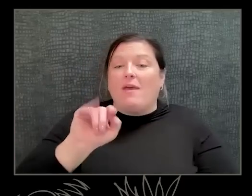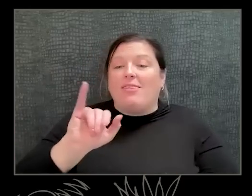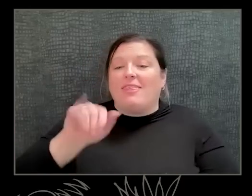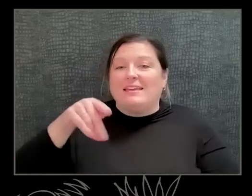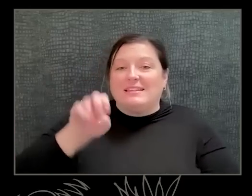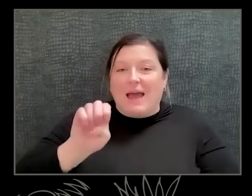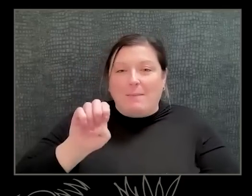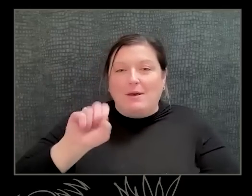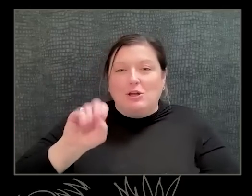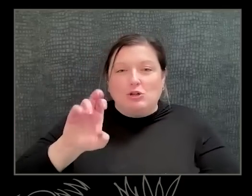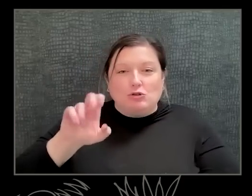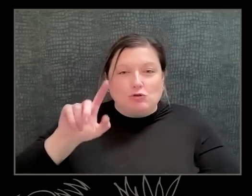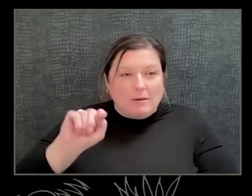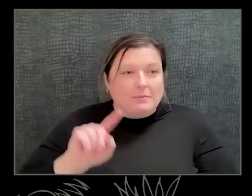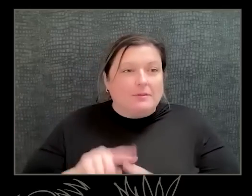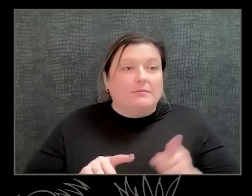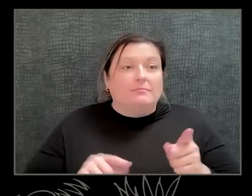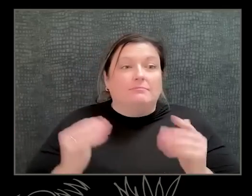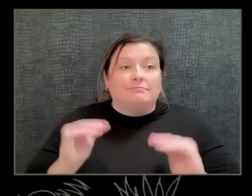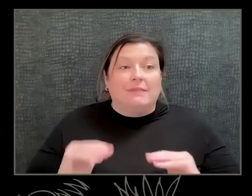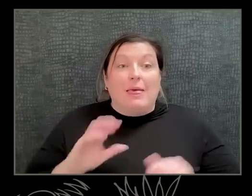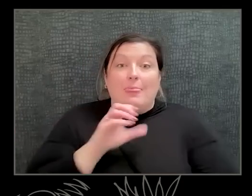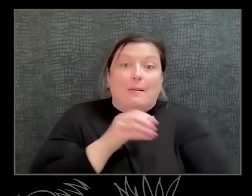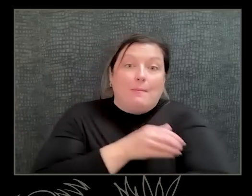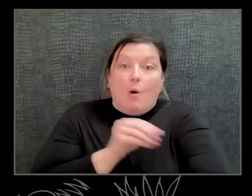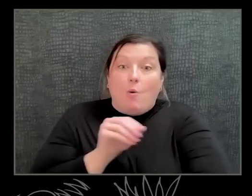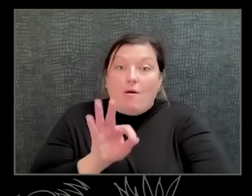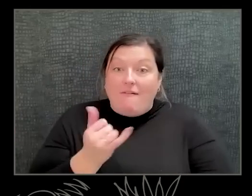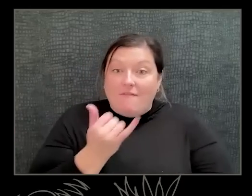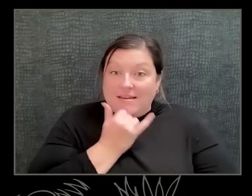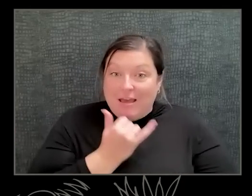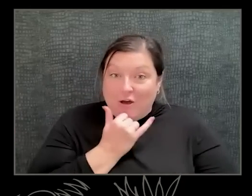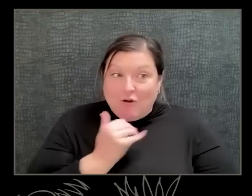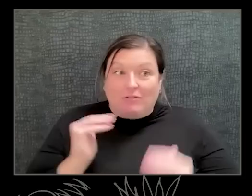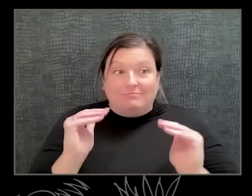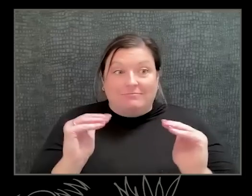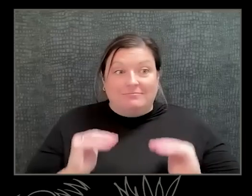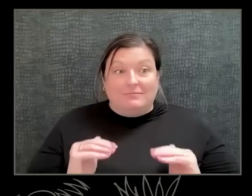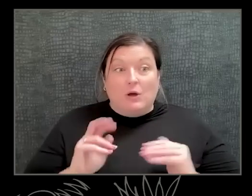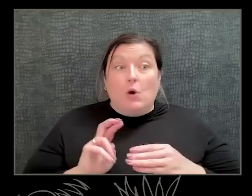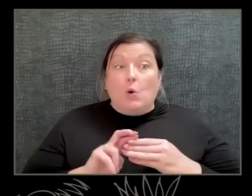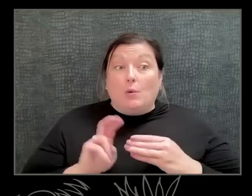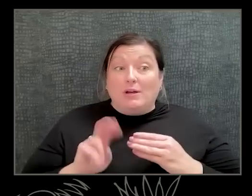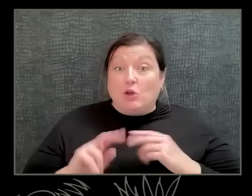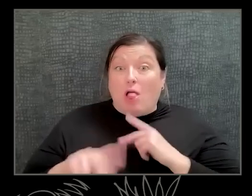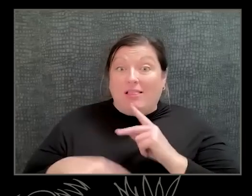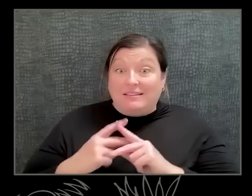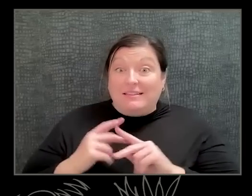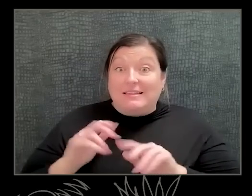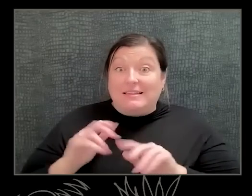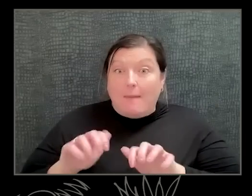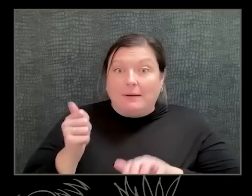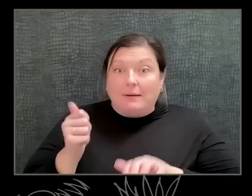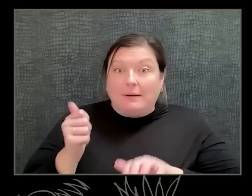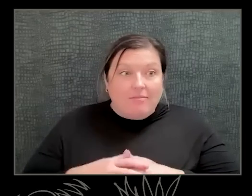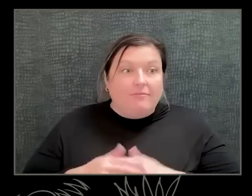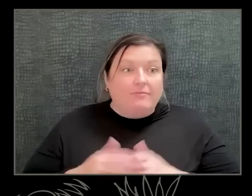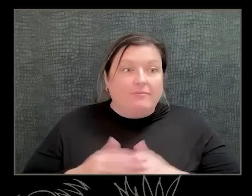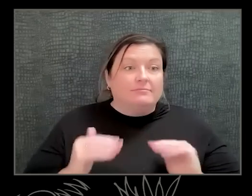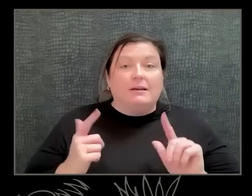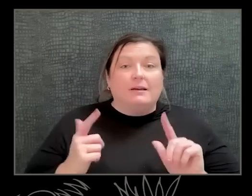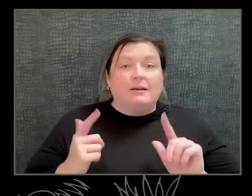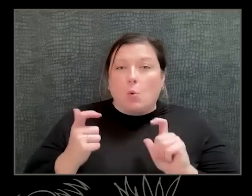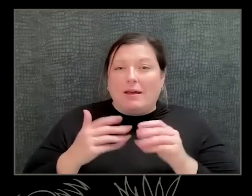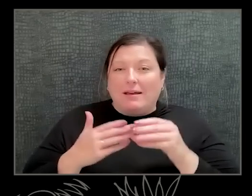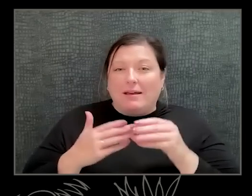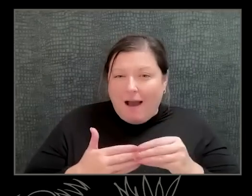error, the result type itself, a quick practical guide to adopting the result type with React, and